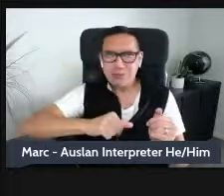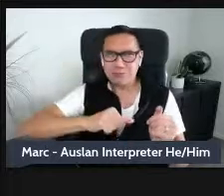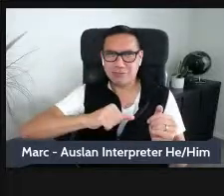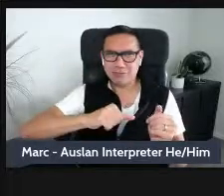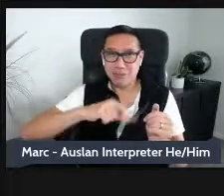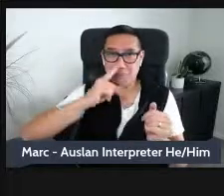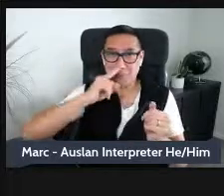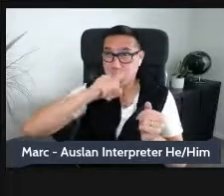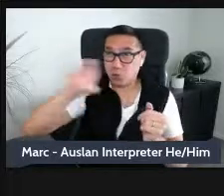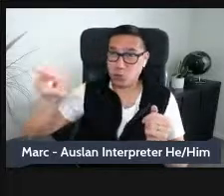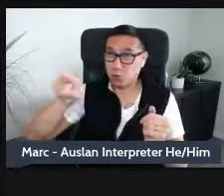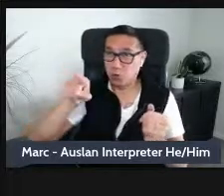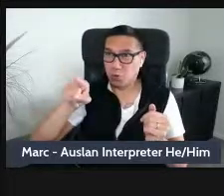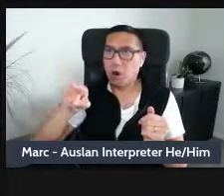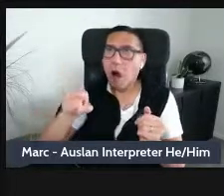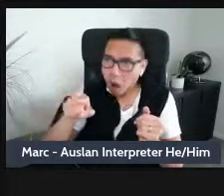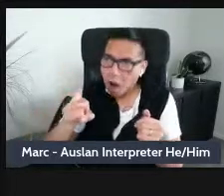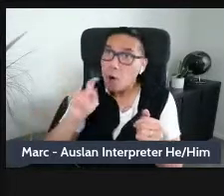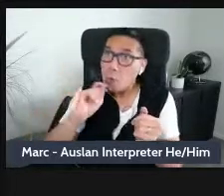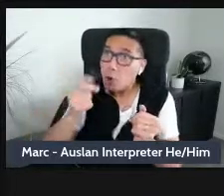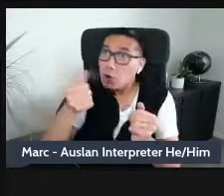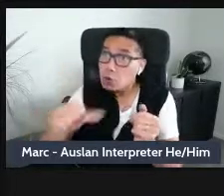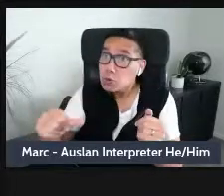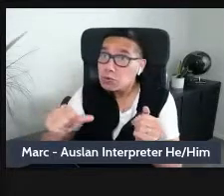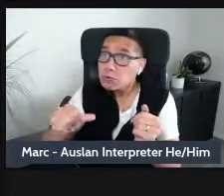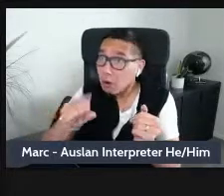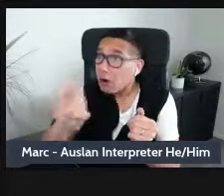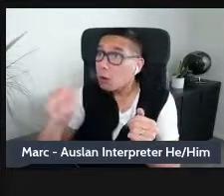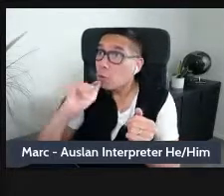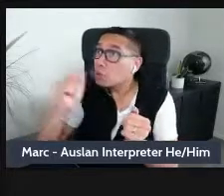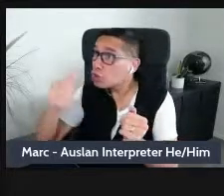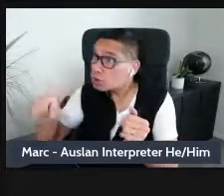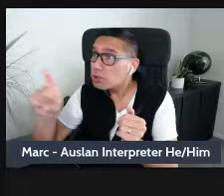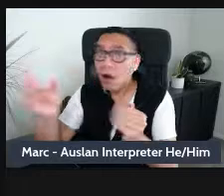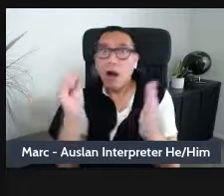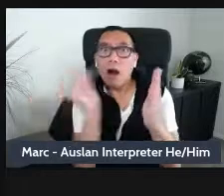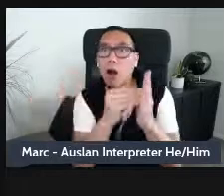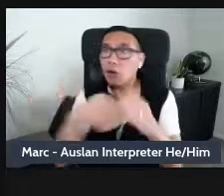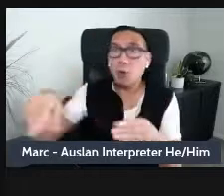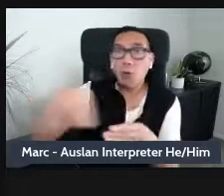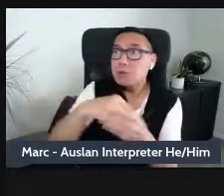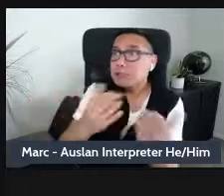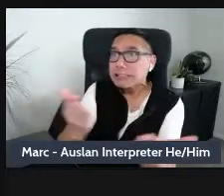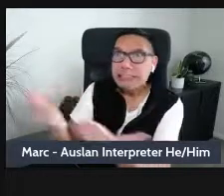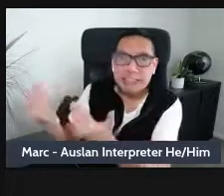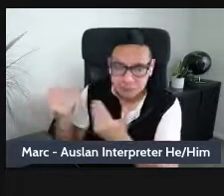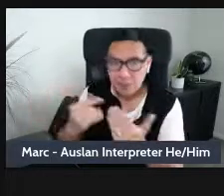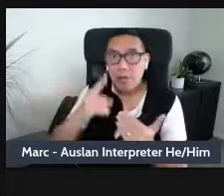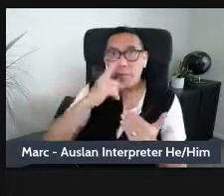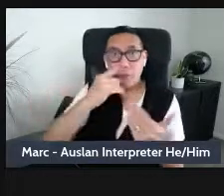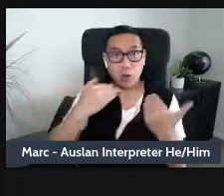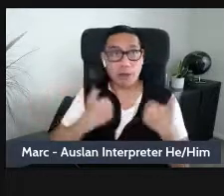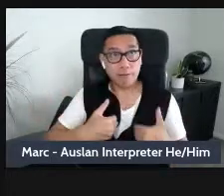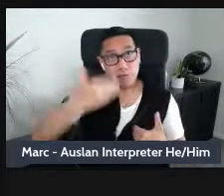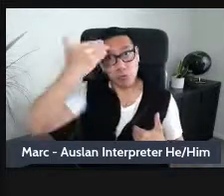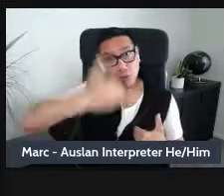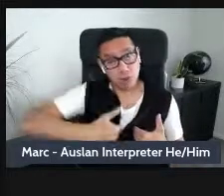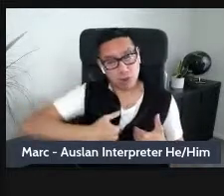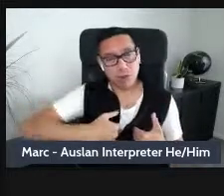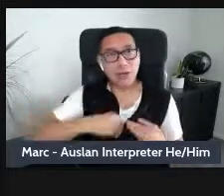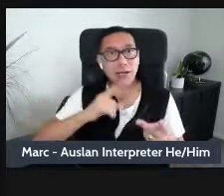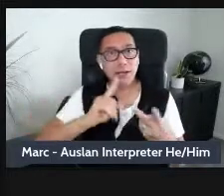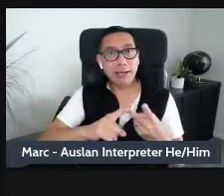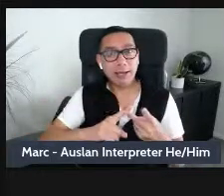to use it. So people with a lived experience of stroke, caregivers and healthcare workers. And